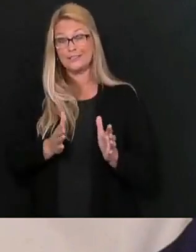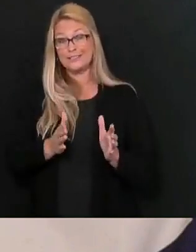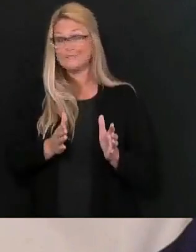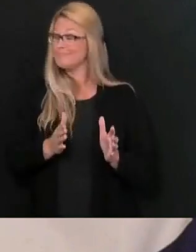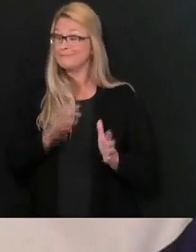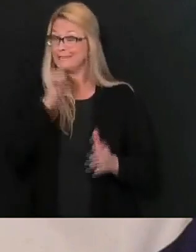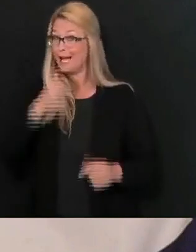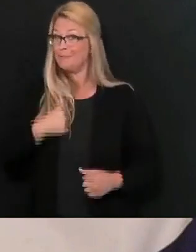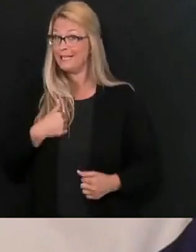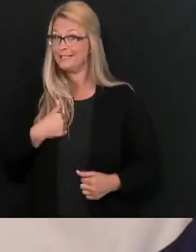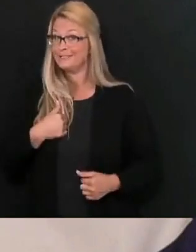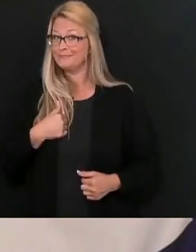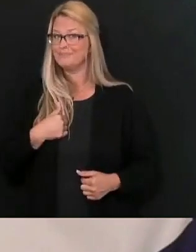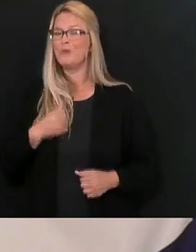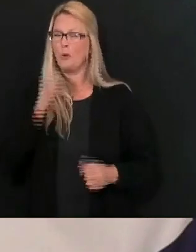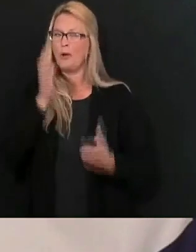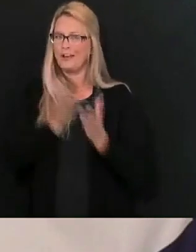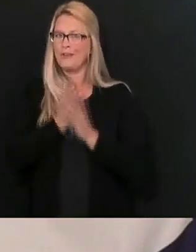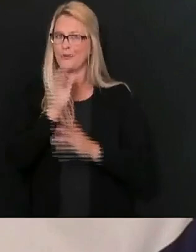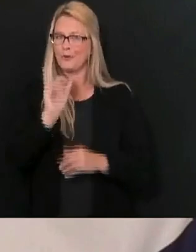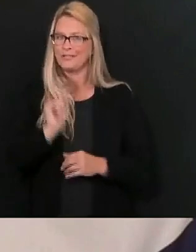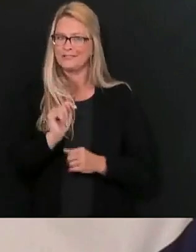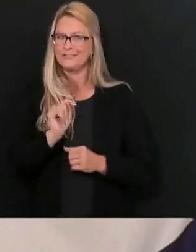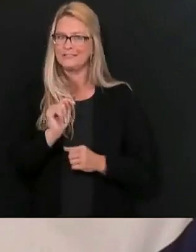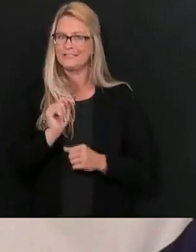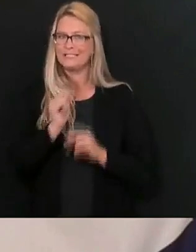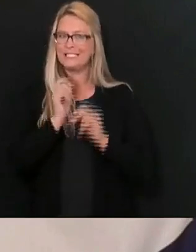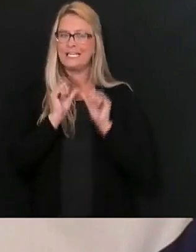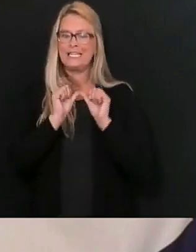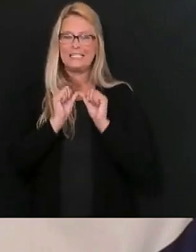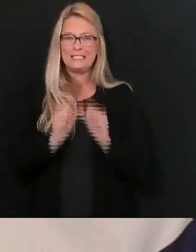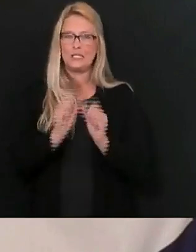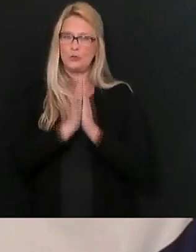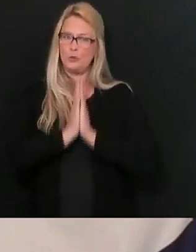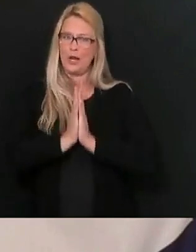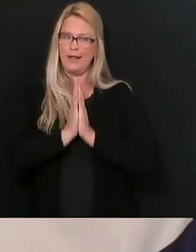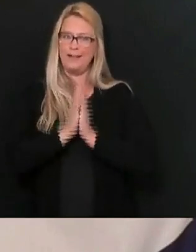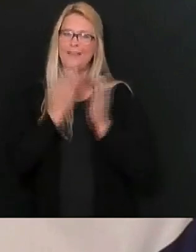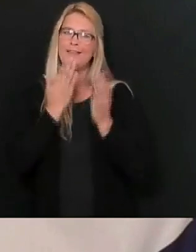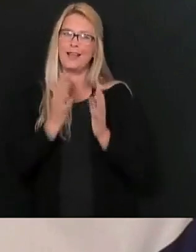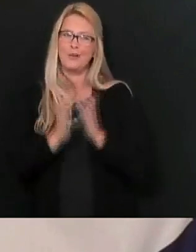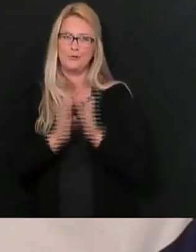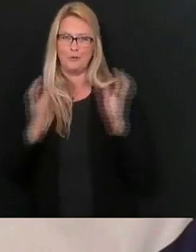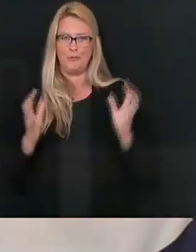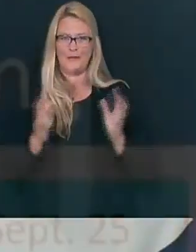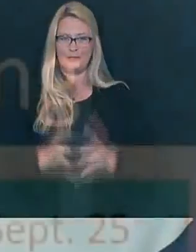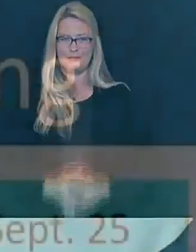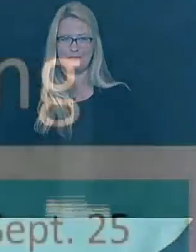this. We'll get through this. Keep everybody in your prayers. Thank you so much.